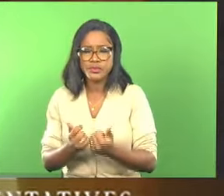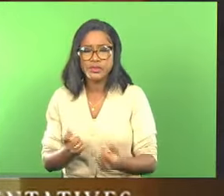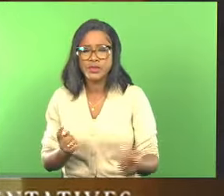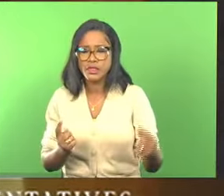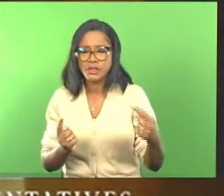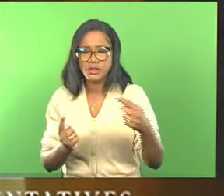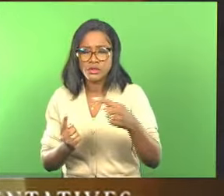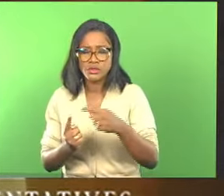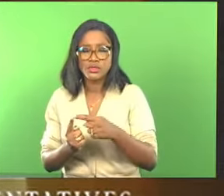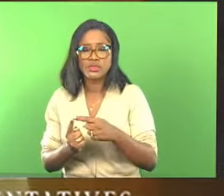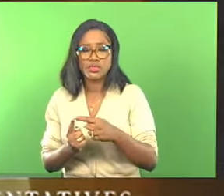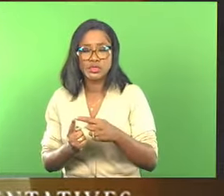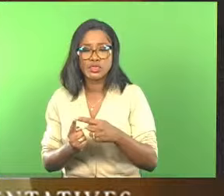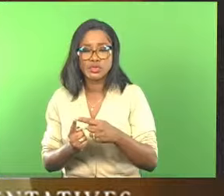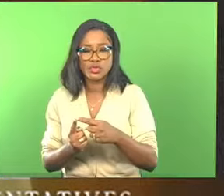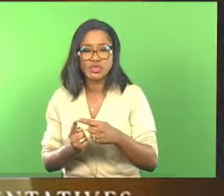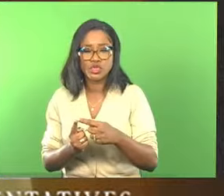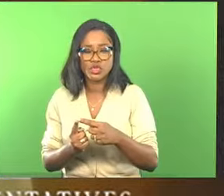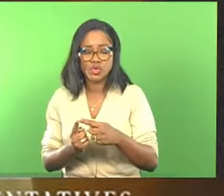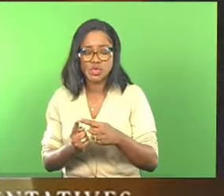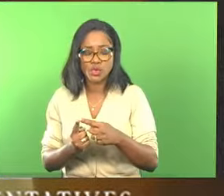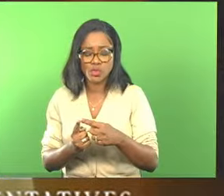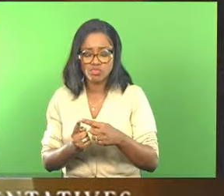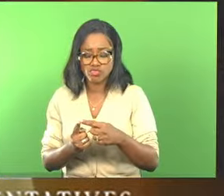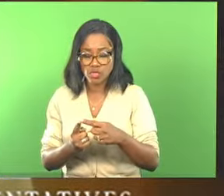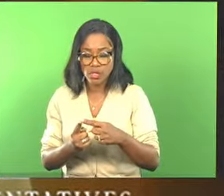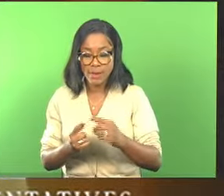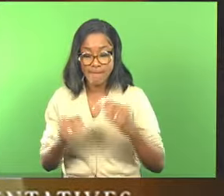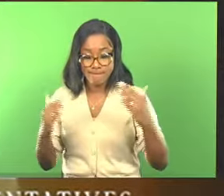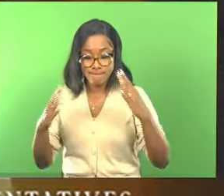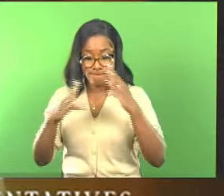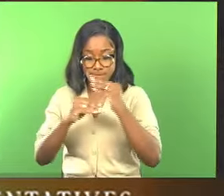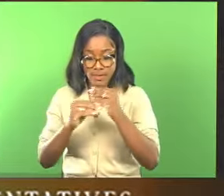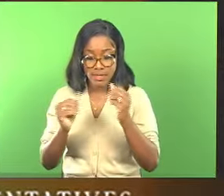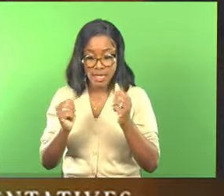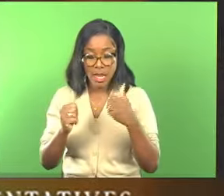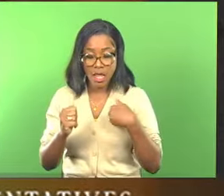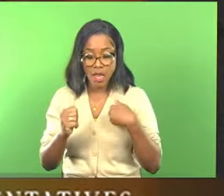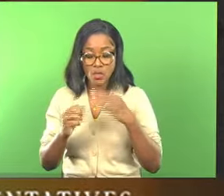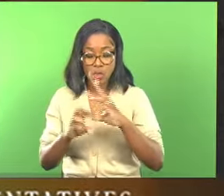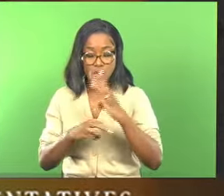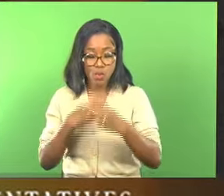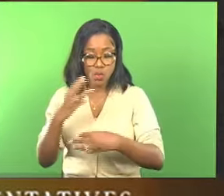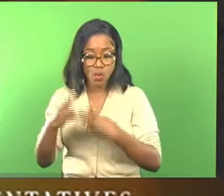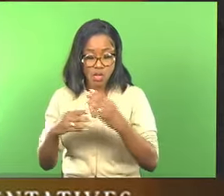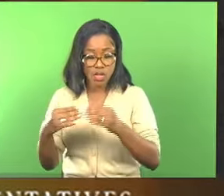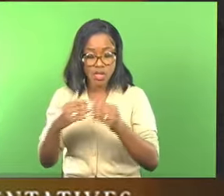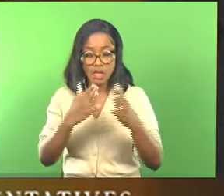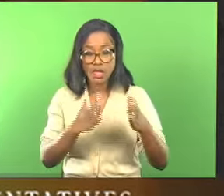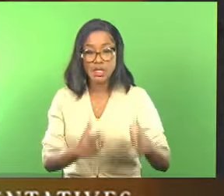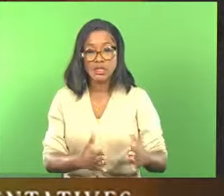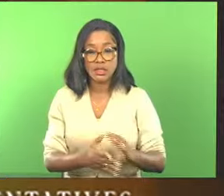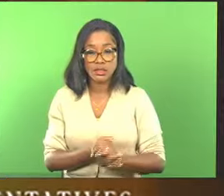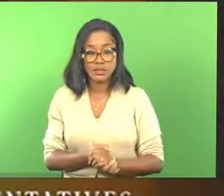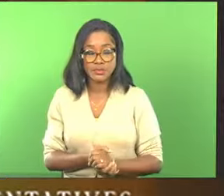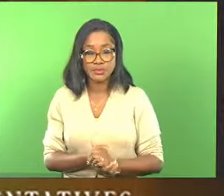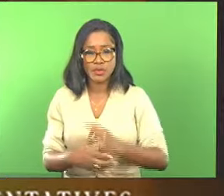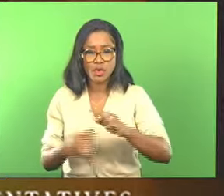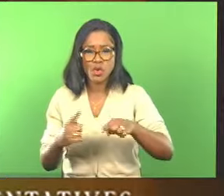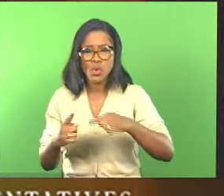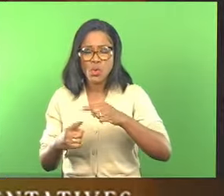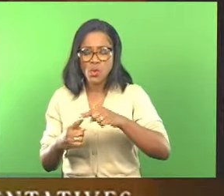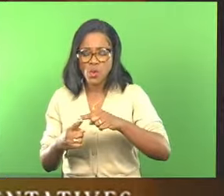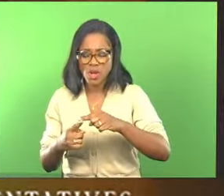of global decision making. During the pandemic, while caring for